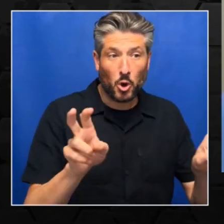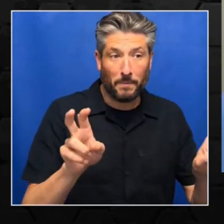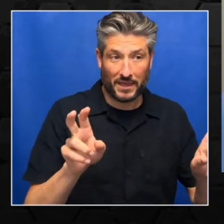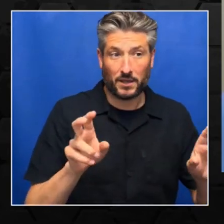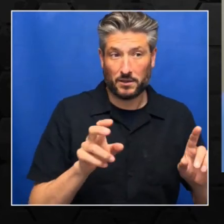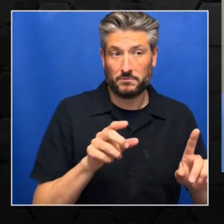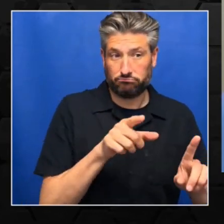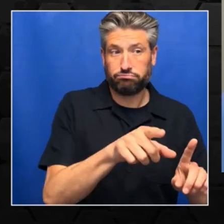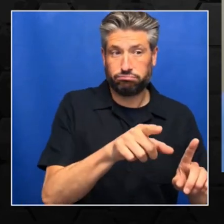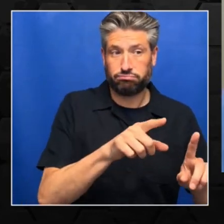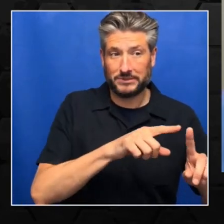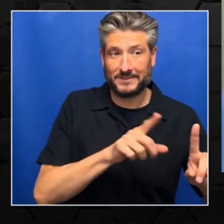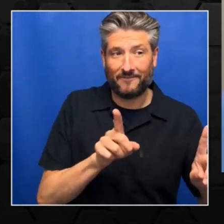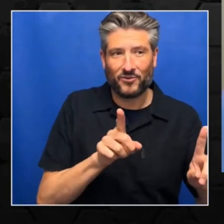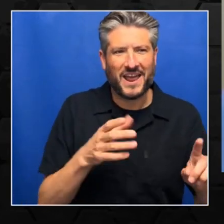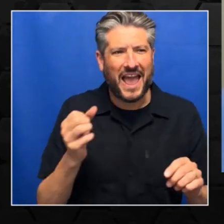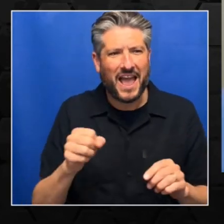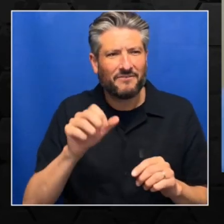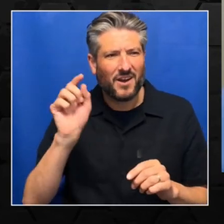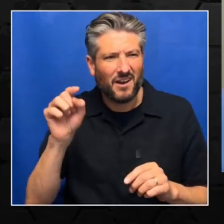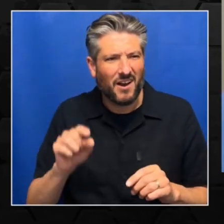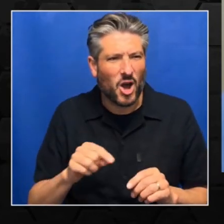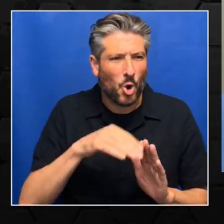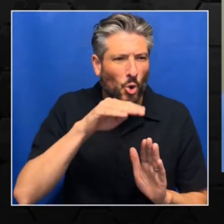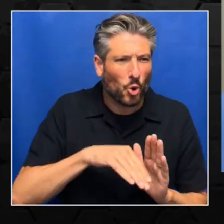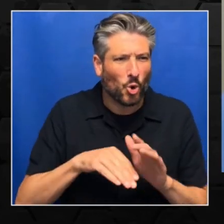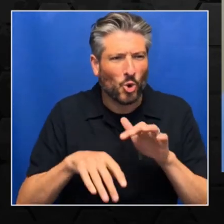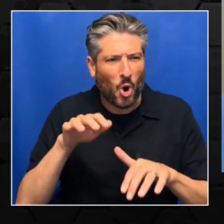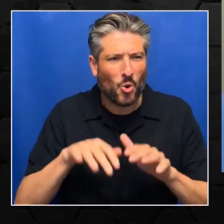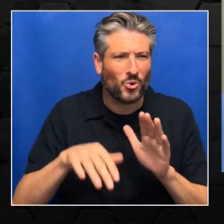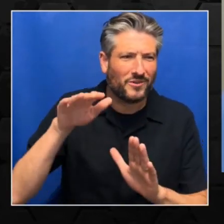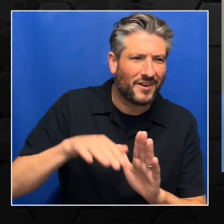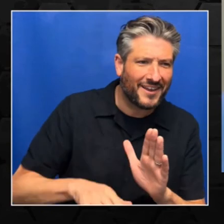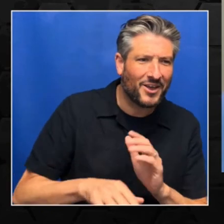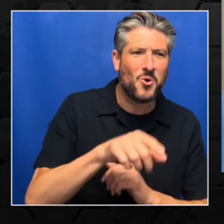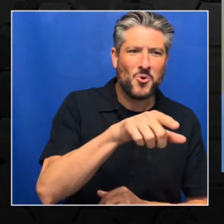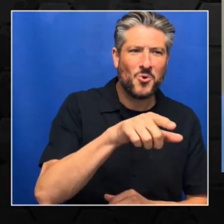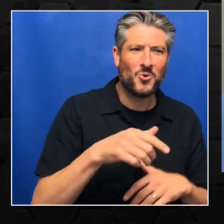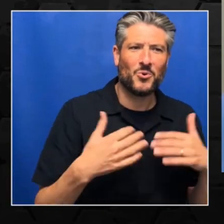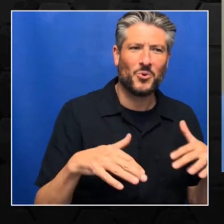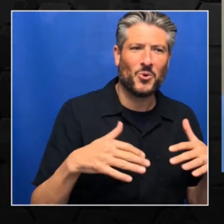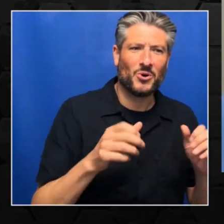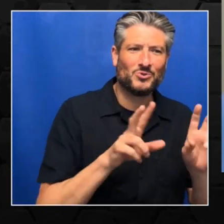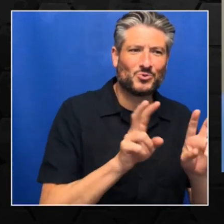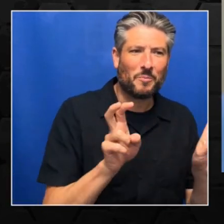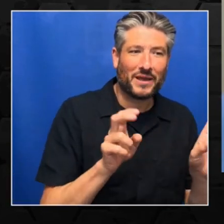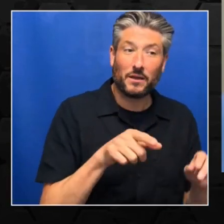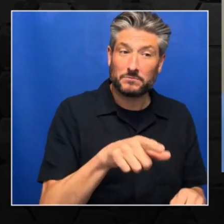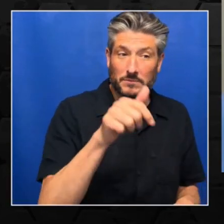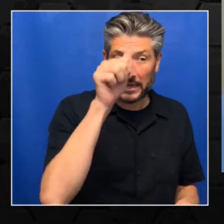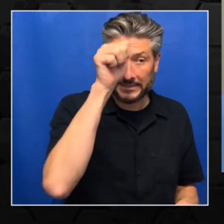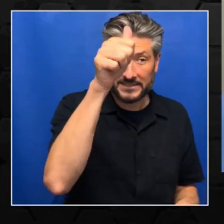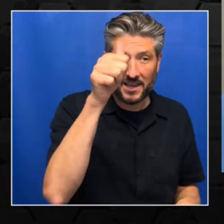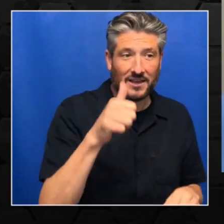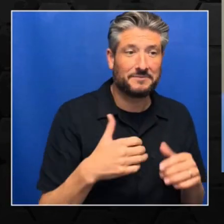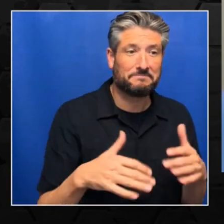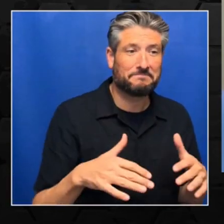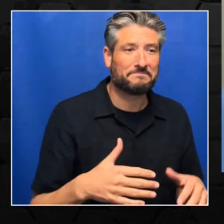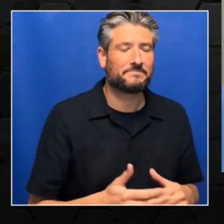a very premium institute in India. That's absolutely great too. Any final thing you want to plug in, Sidharth, before we